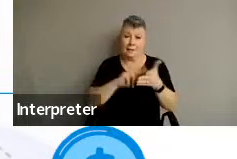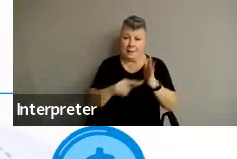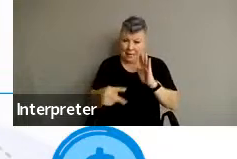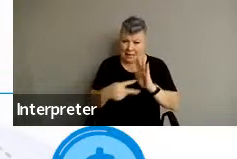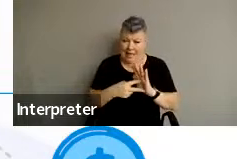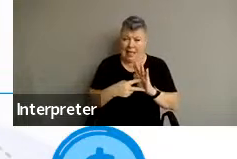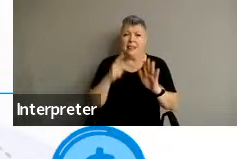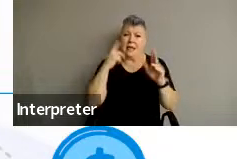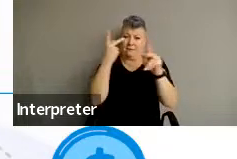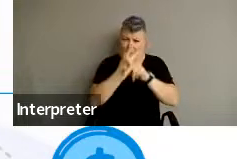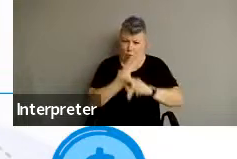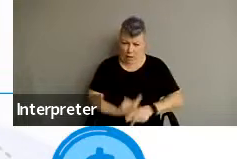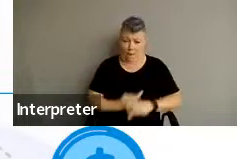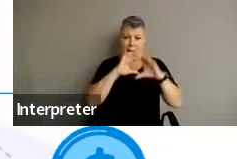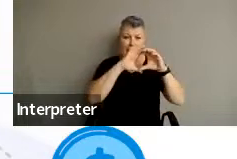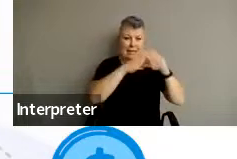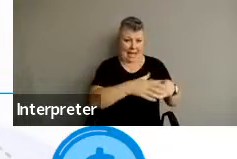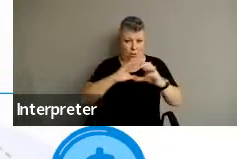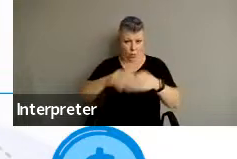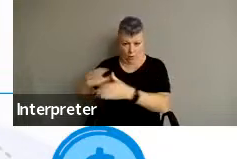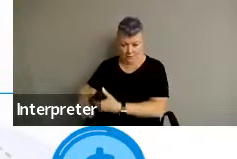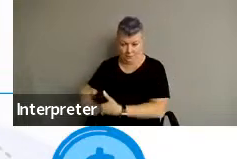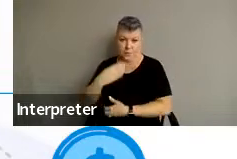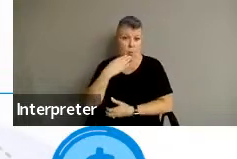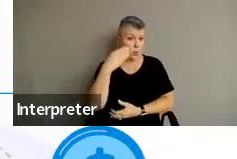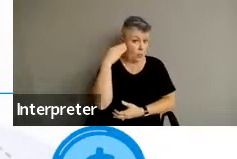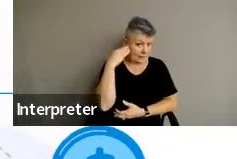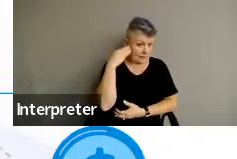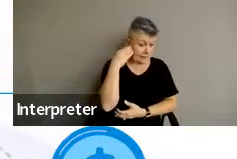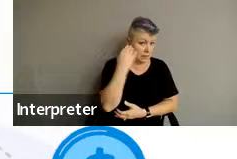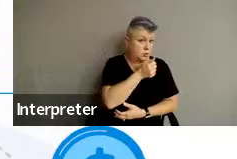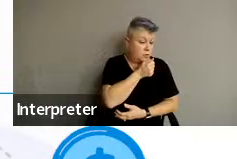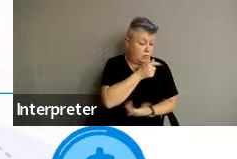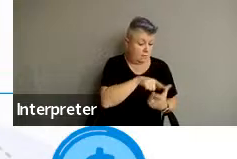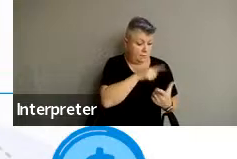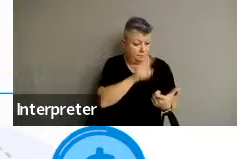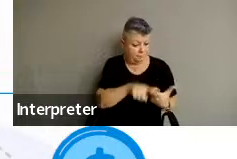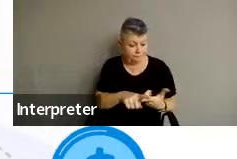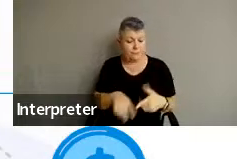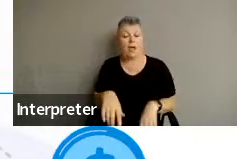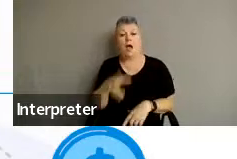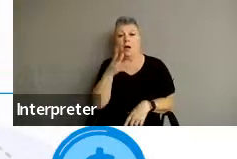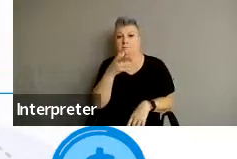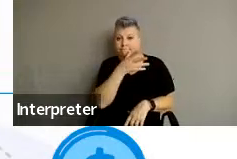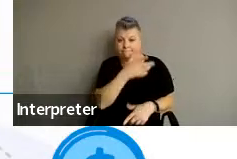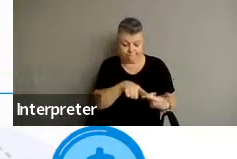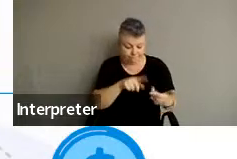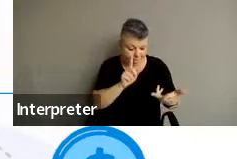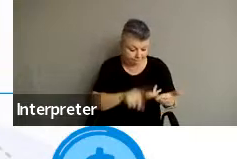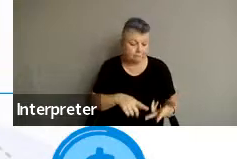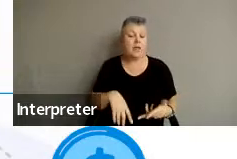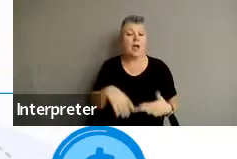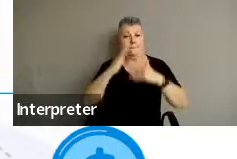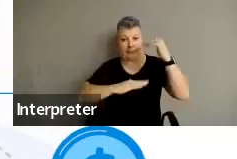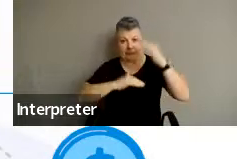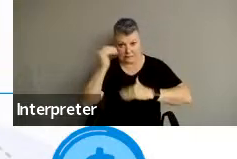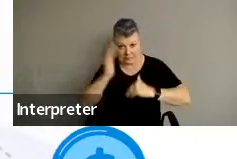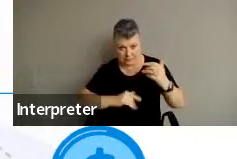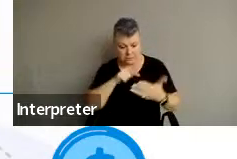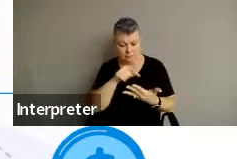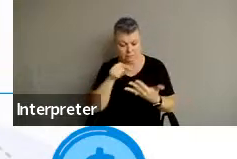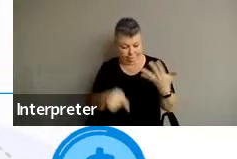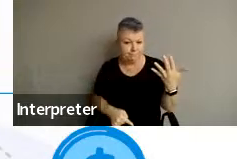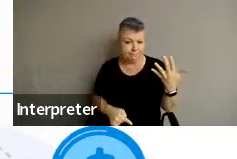by residential, commercial, agricultural, and personal property. However, Special School District has